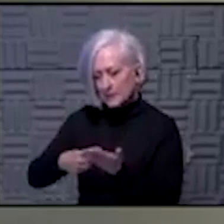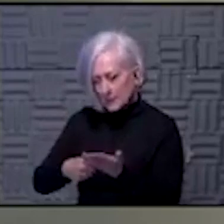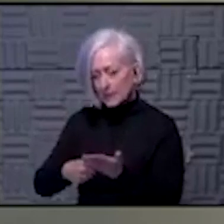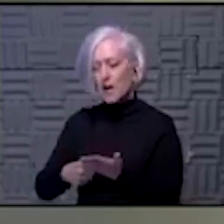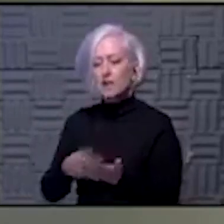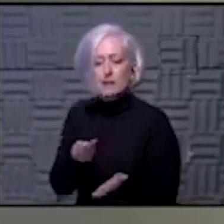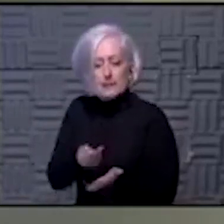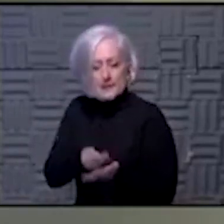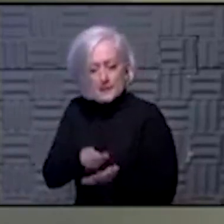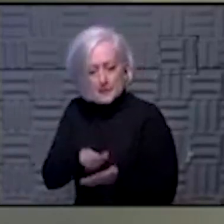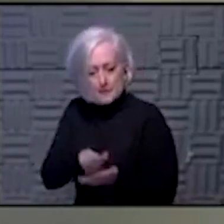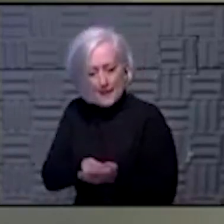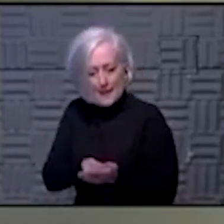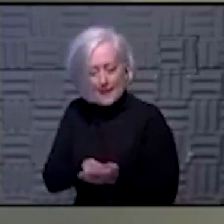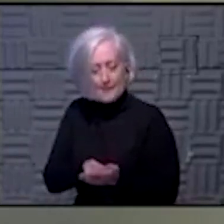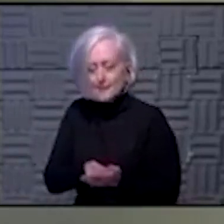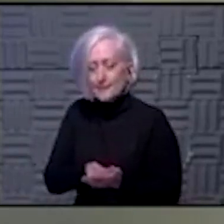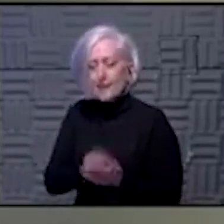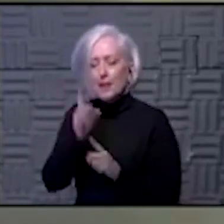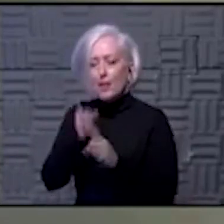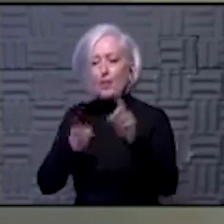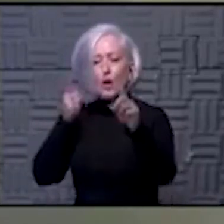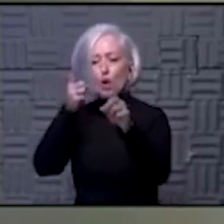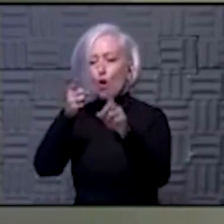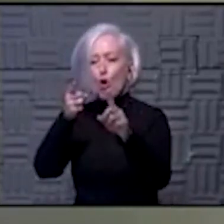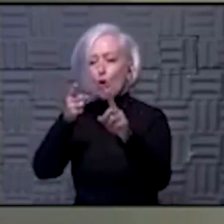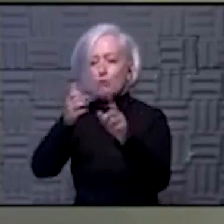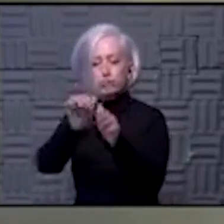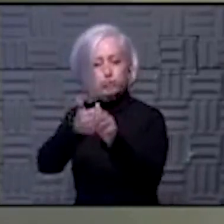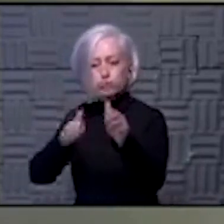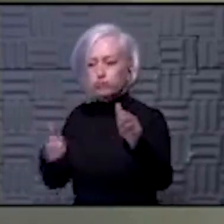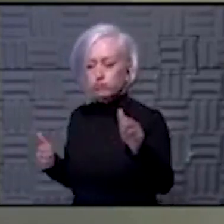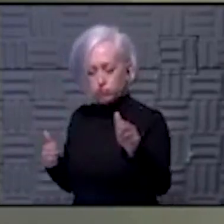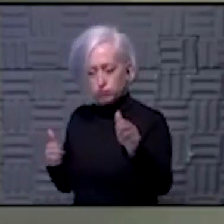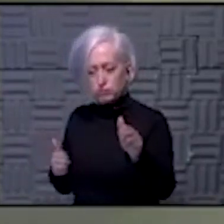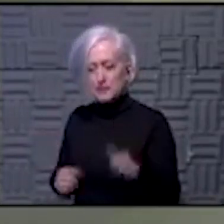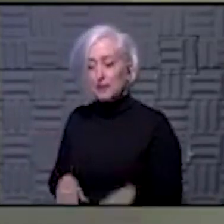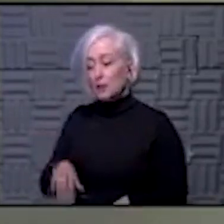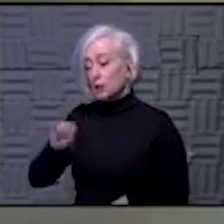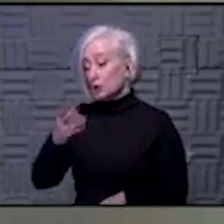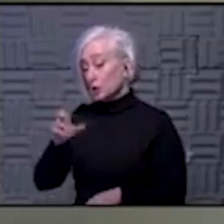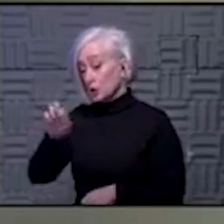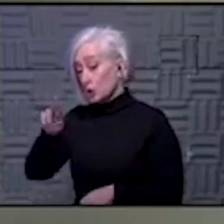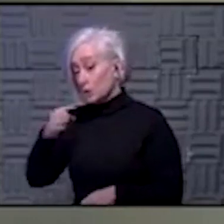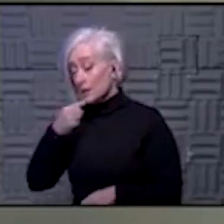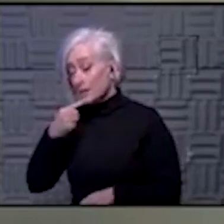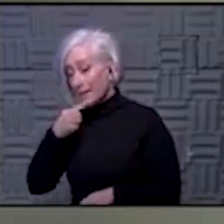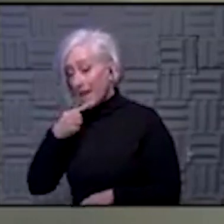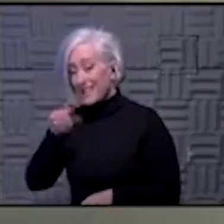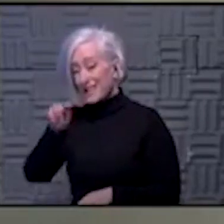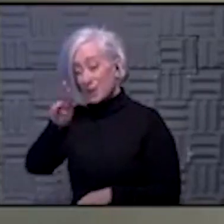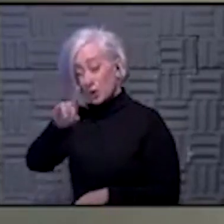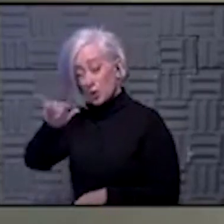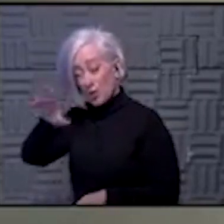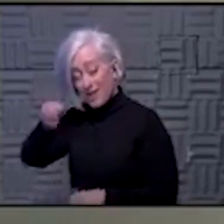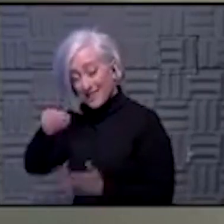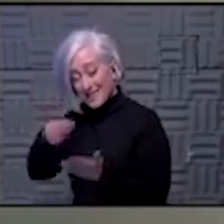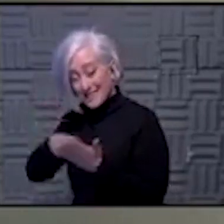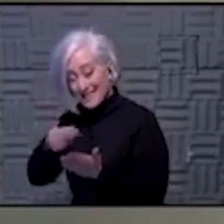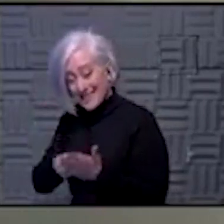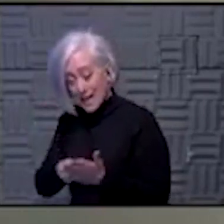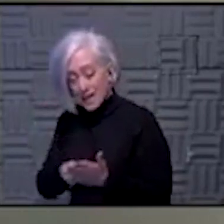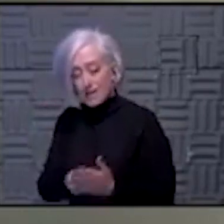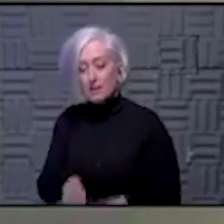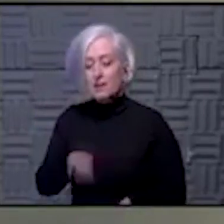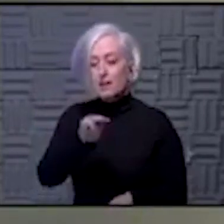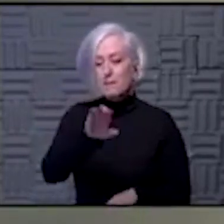think Schumer was looking again, they're looking in the trillions, and I think McConnell was saying nothing north of $500